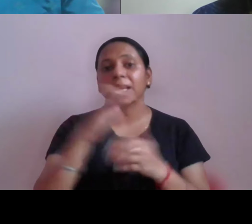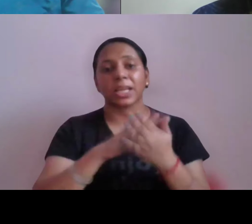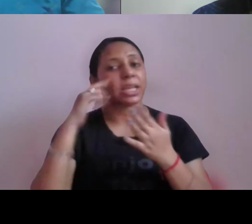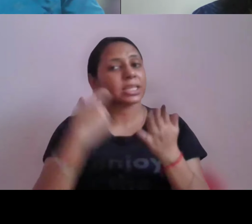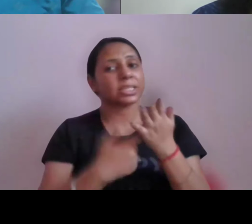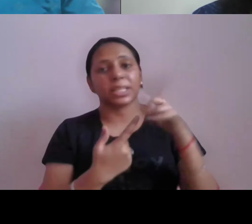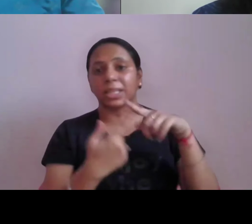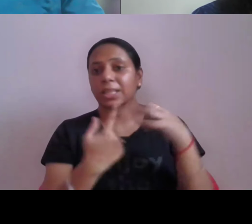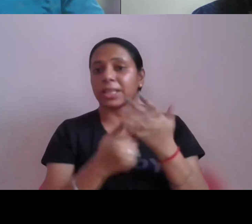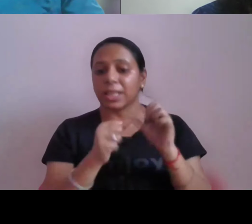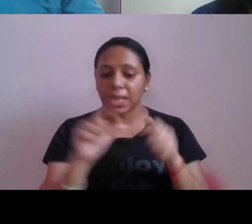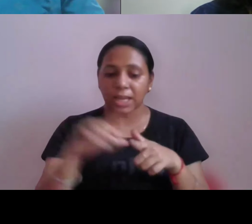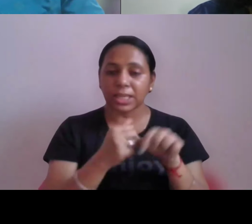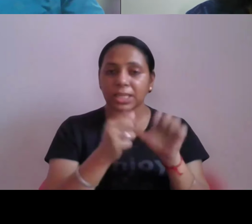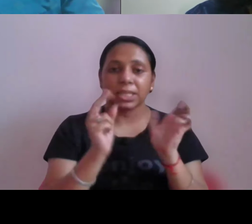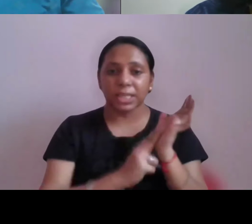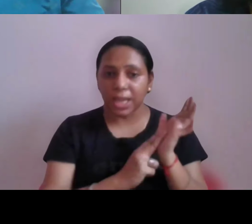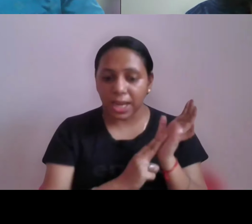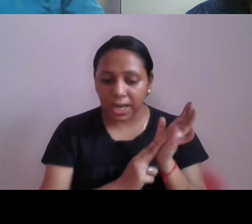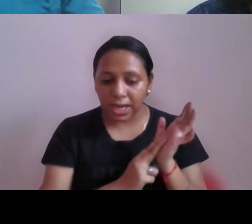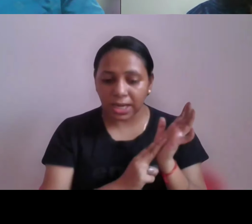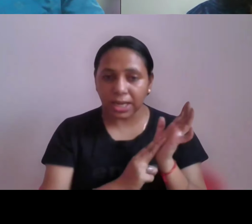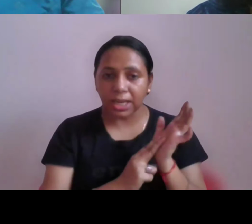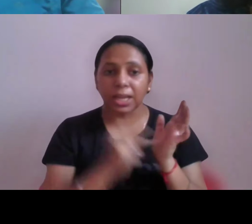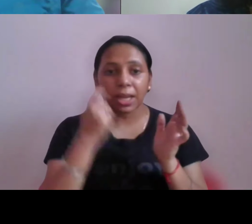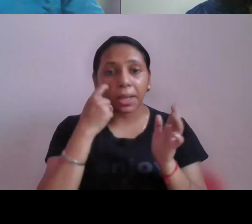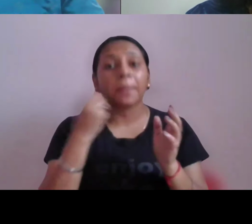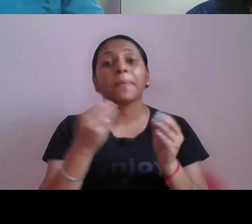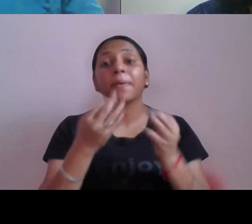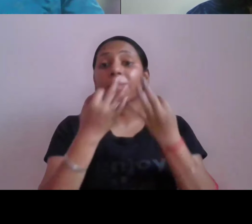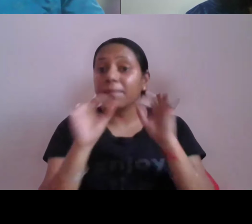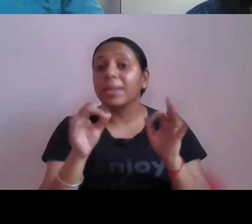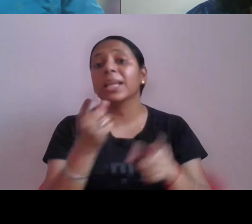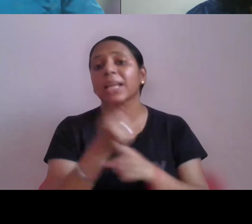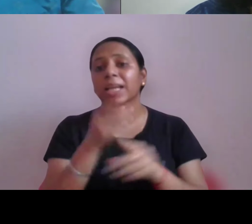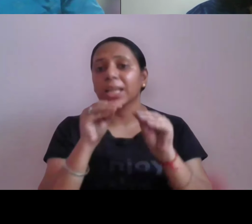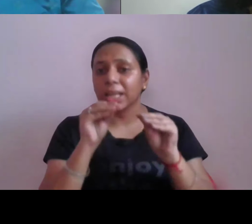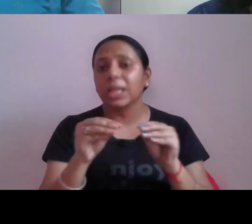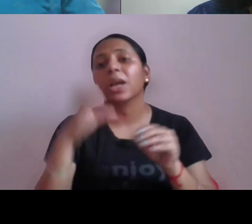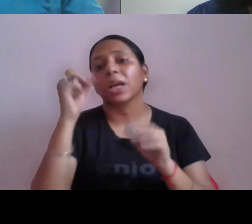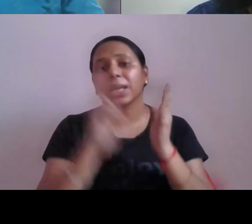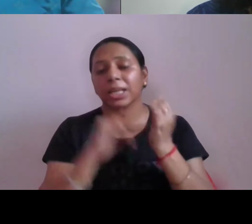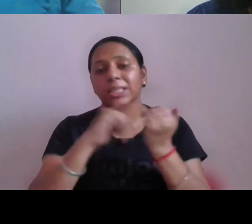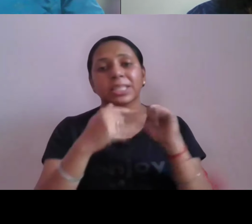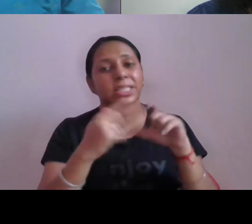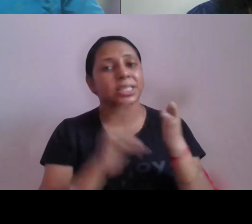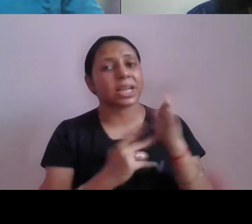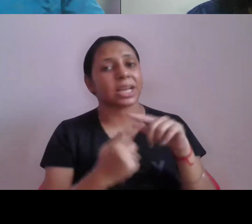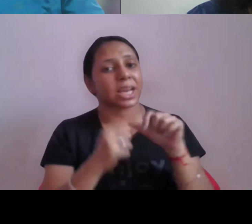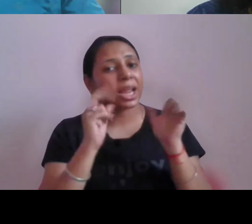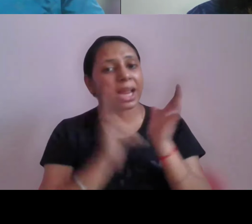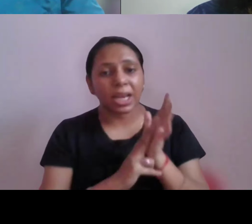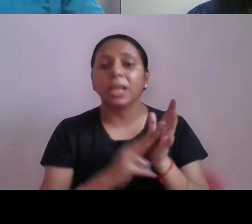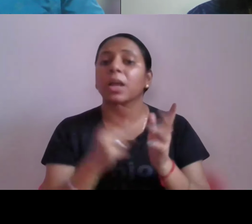Jain. Chitra is a freelance education consultant with a CELTA certification from